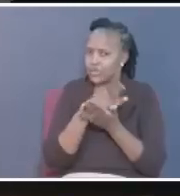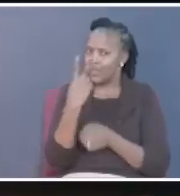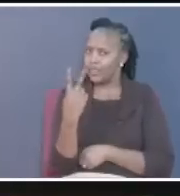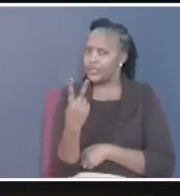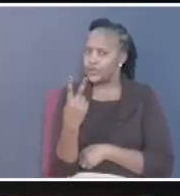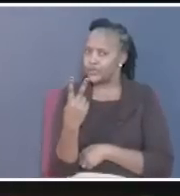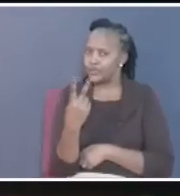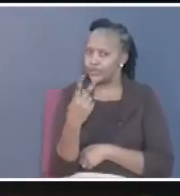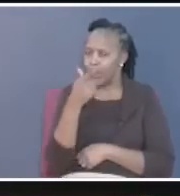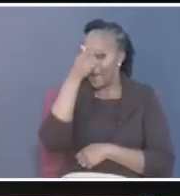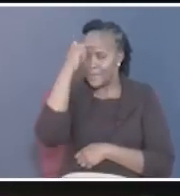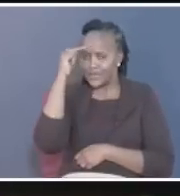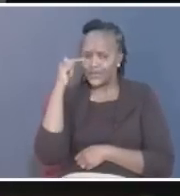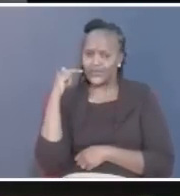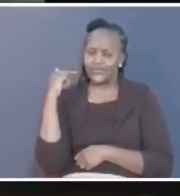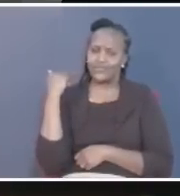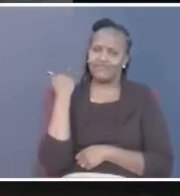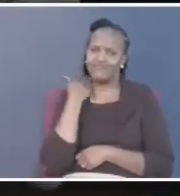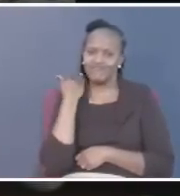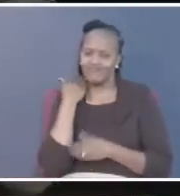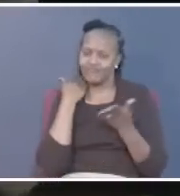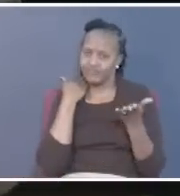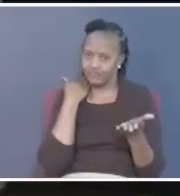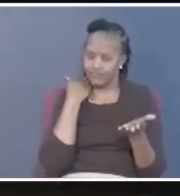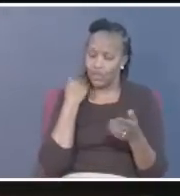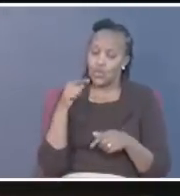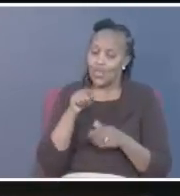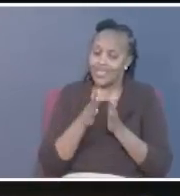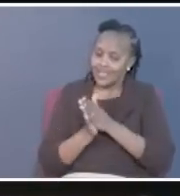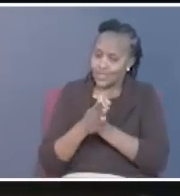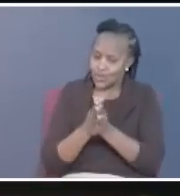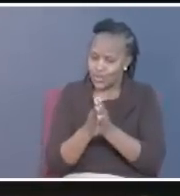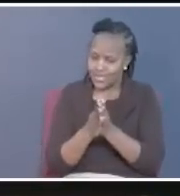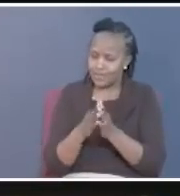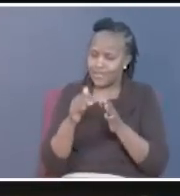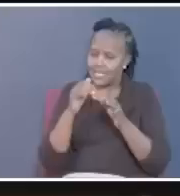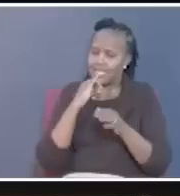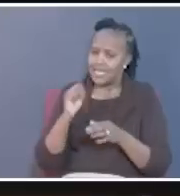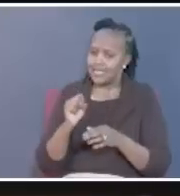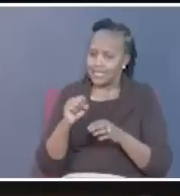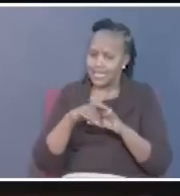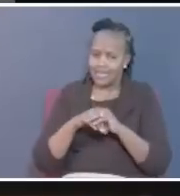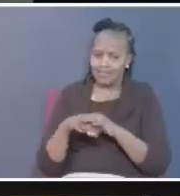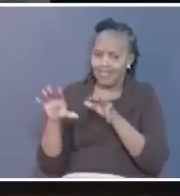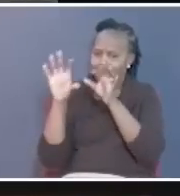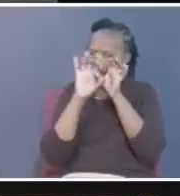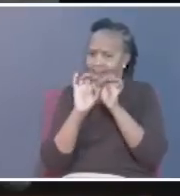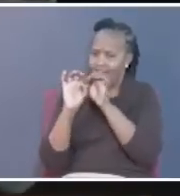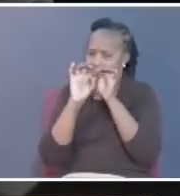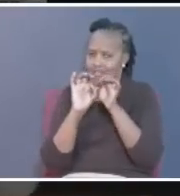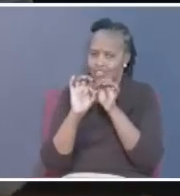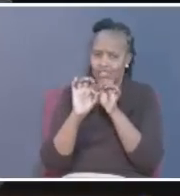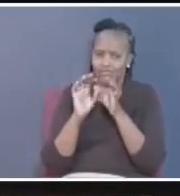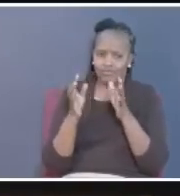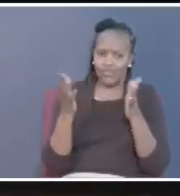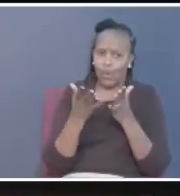and violence. So this story is set in a multi-ethnic, a multicultural, and